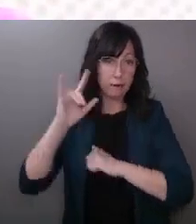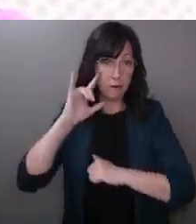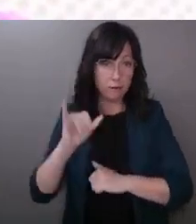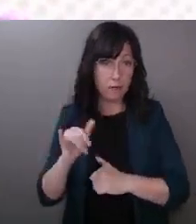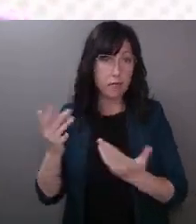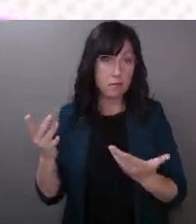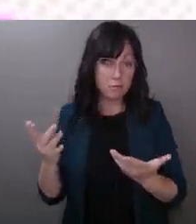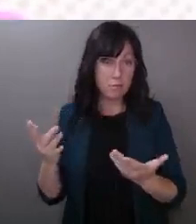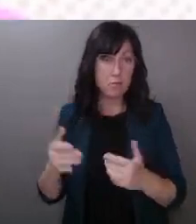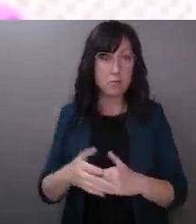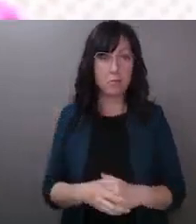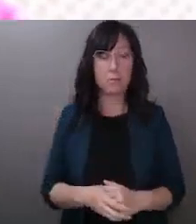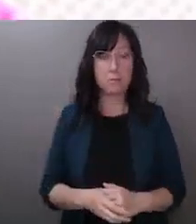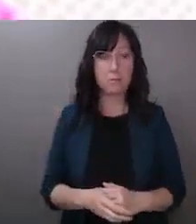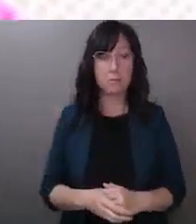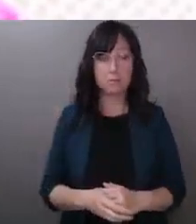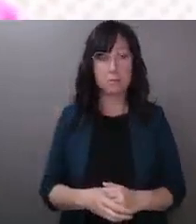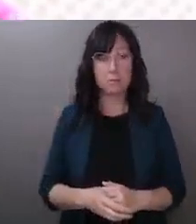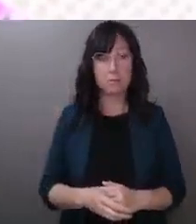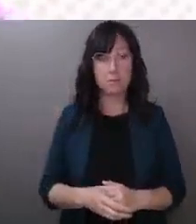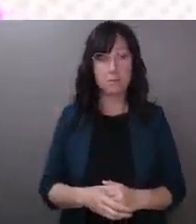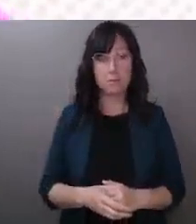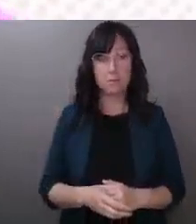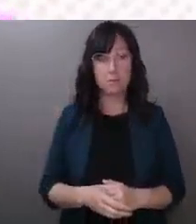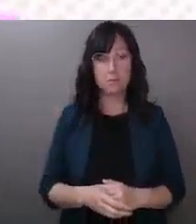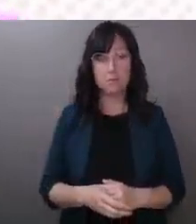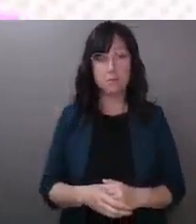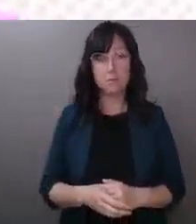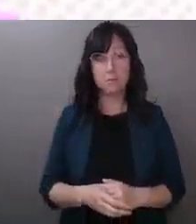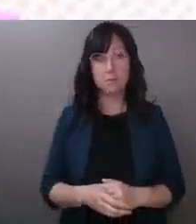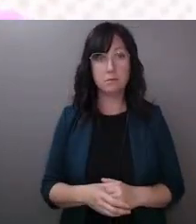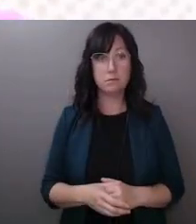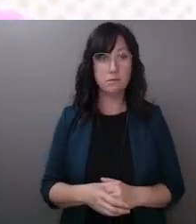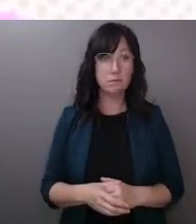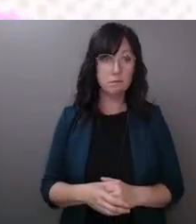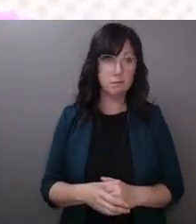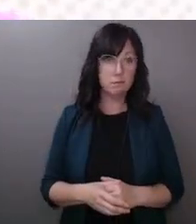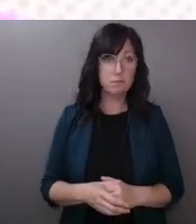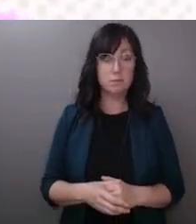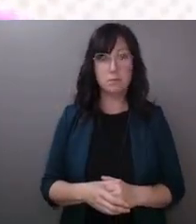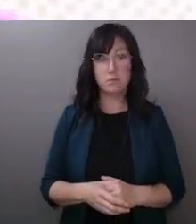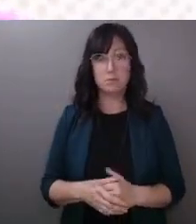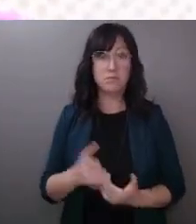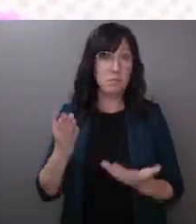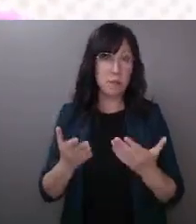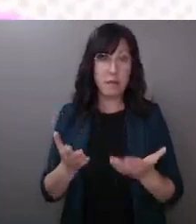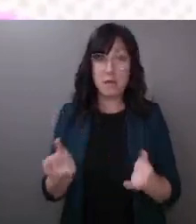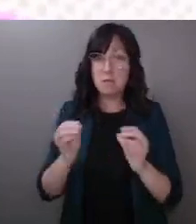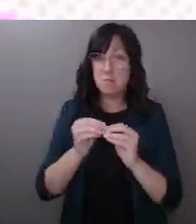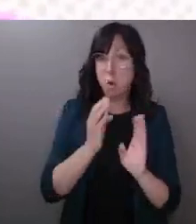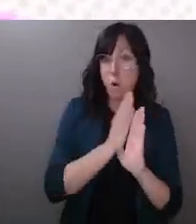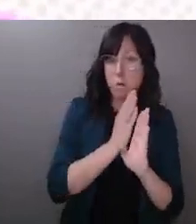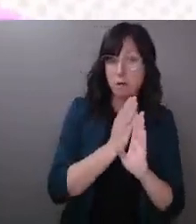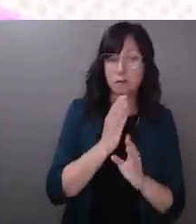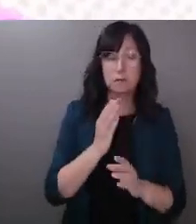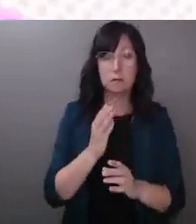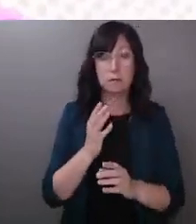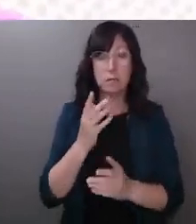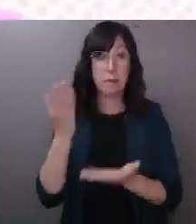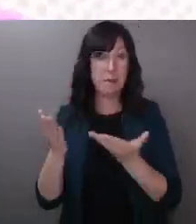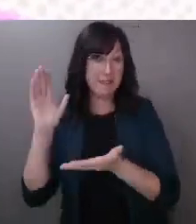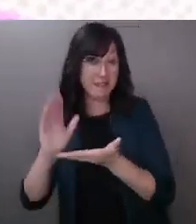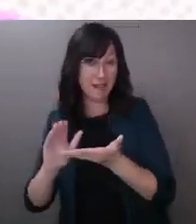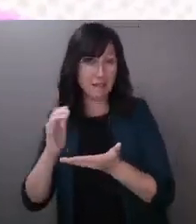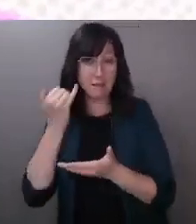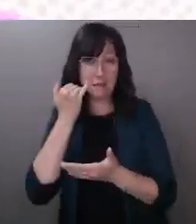need a little some buses to face with the traffic, or less buses if we don't have any traffic. So far,